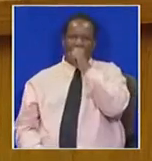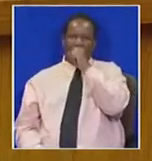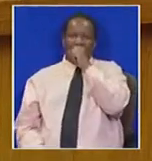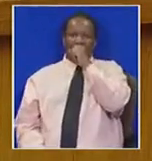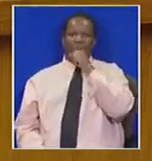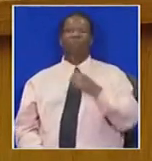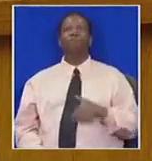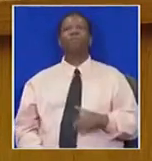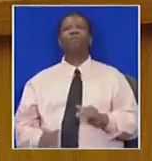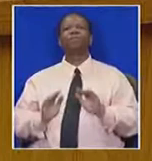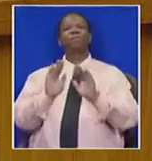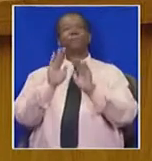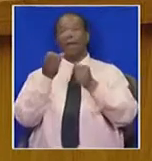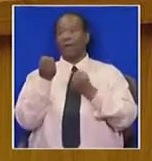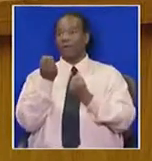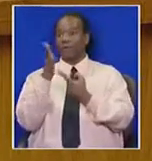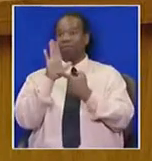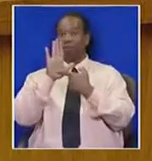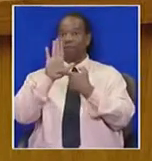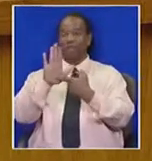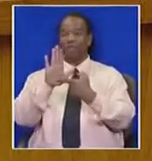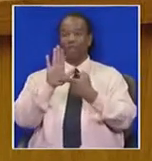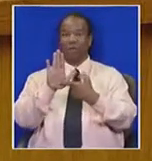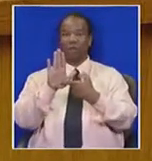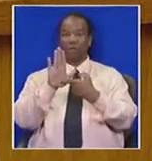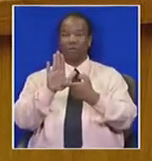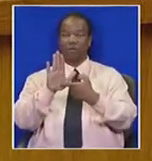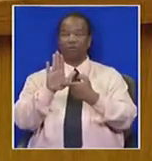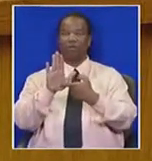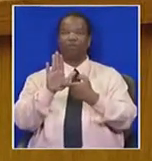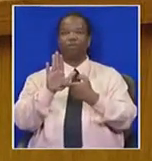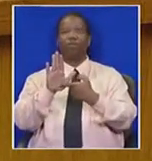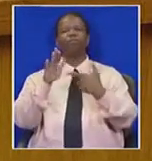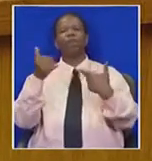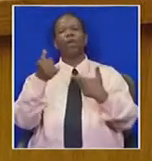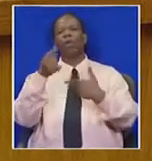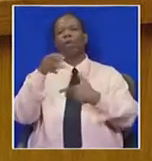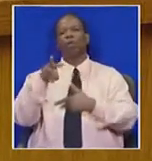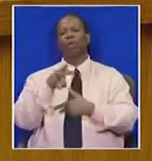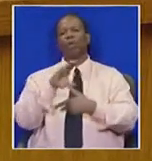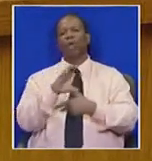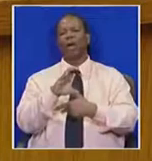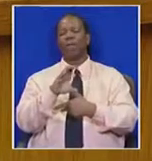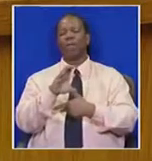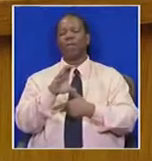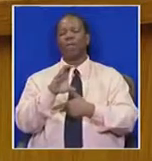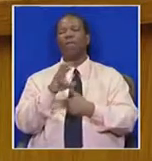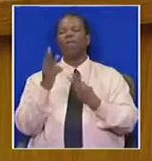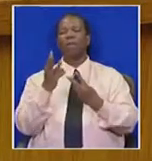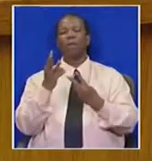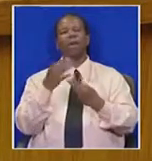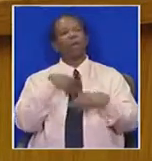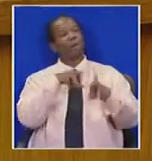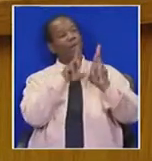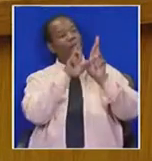Let me now share a few case studies to demonstrate why the people of the Western Cape pin their hope on you and the